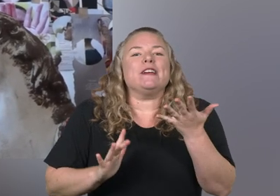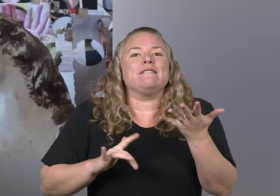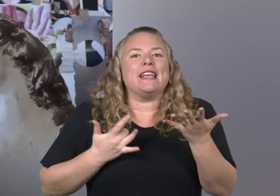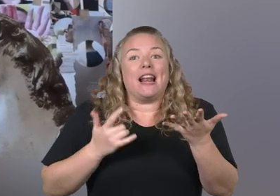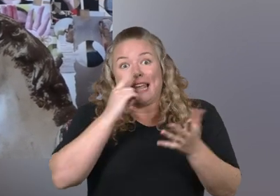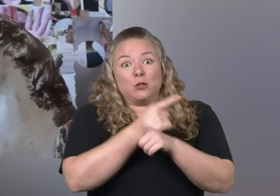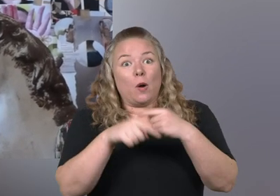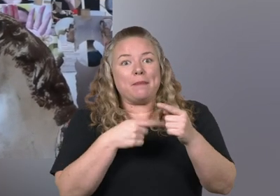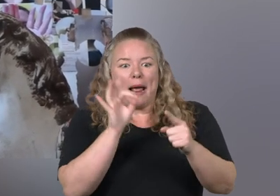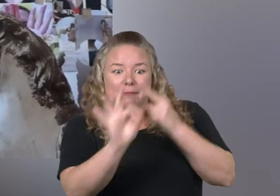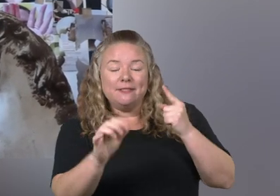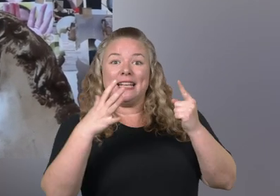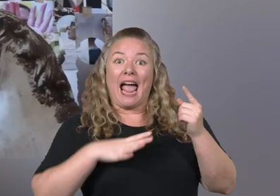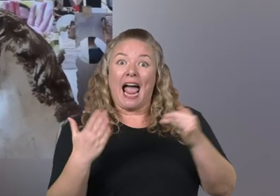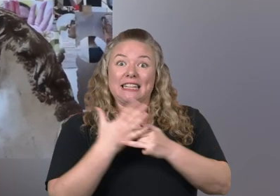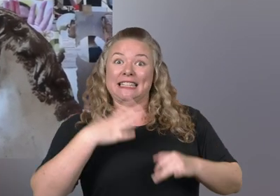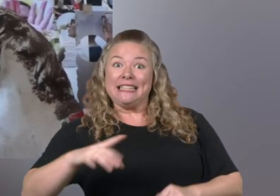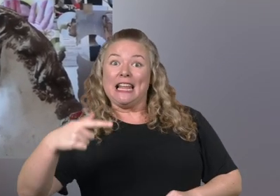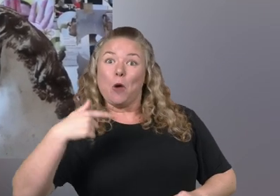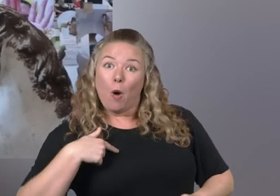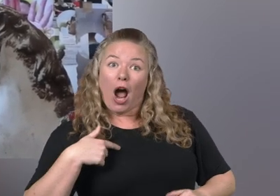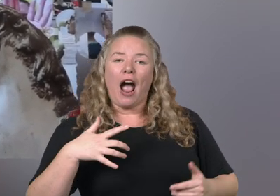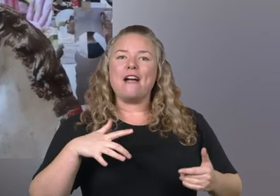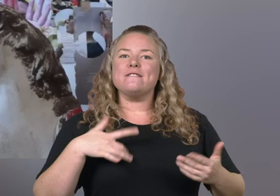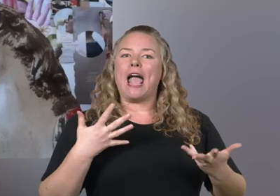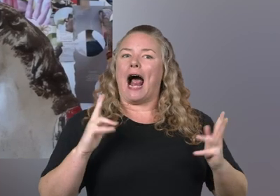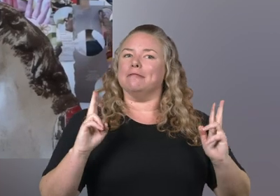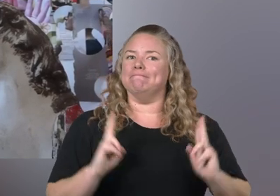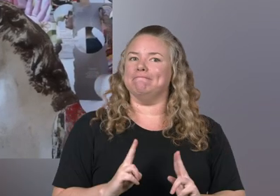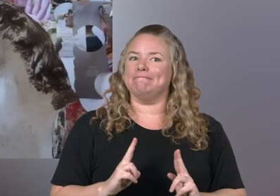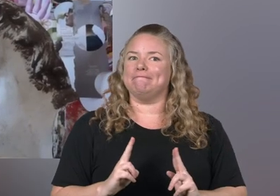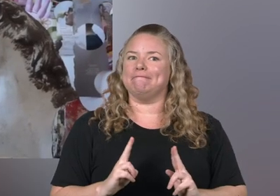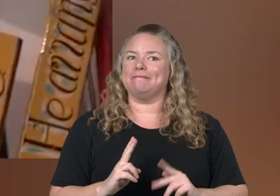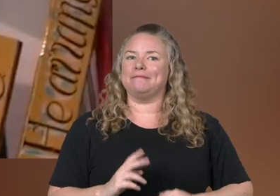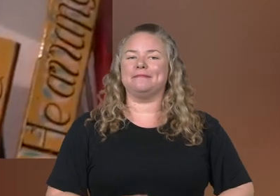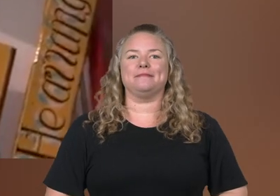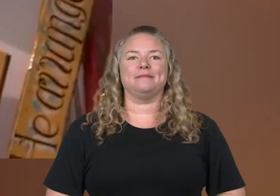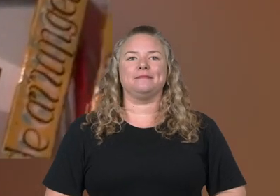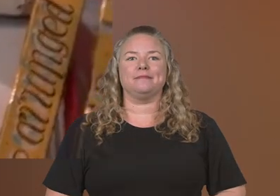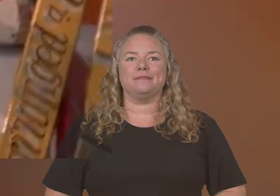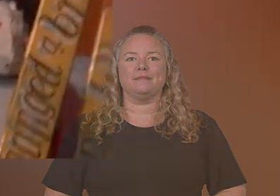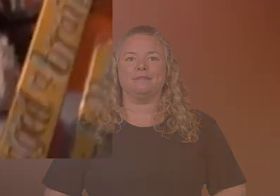talk with precision sometimes around access needs.